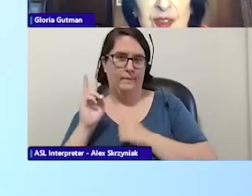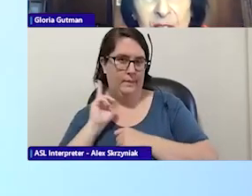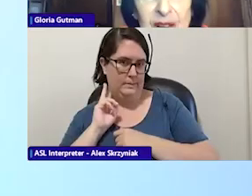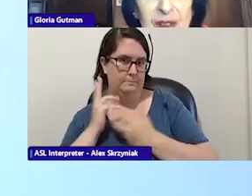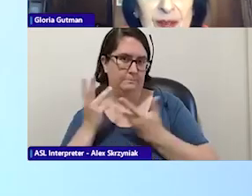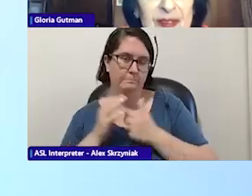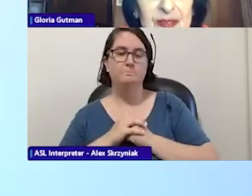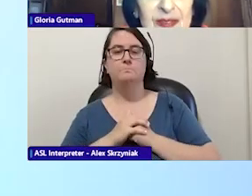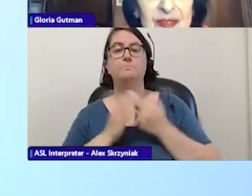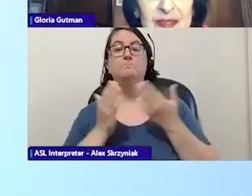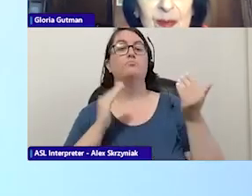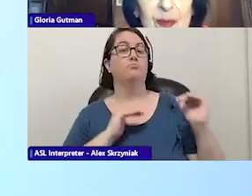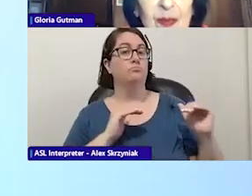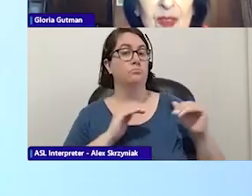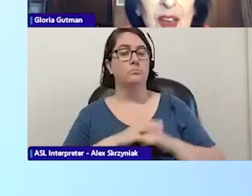Next slide.